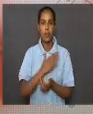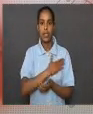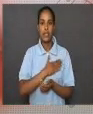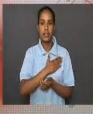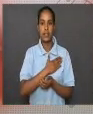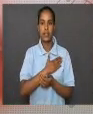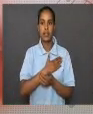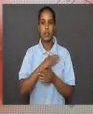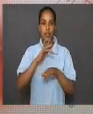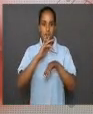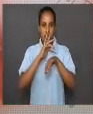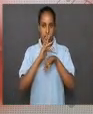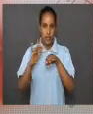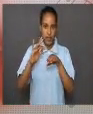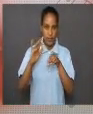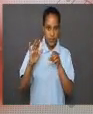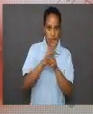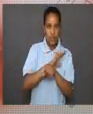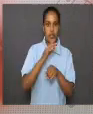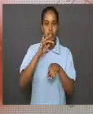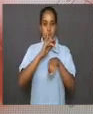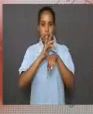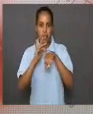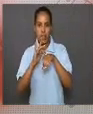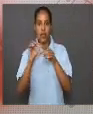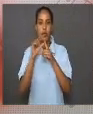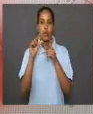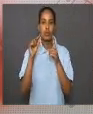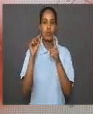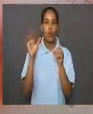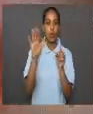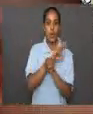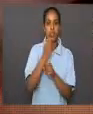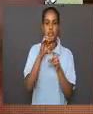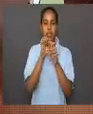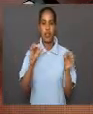Please fill in the missing words to complete the sentences.